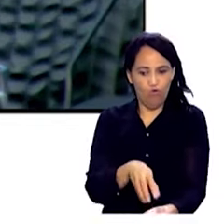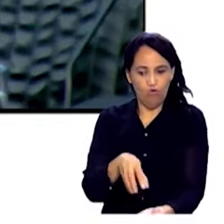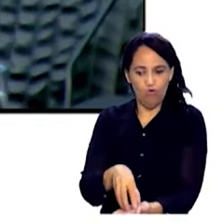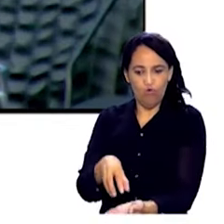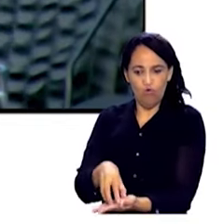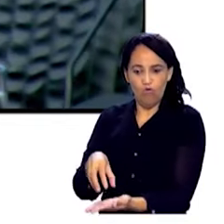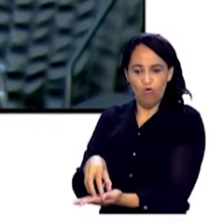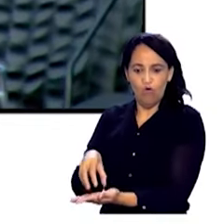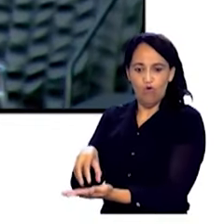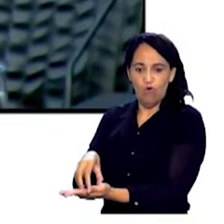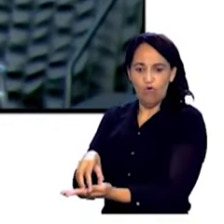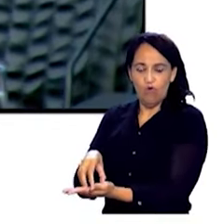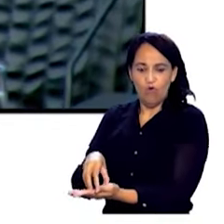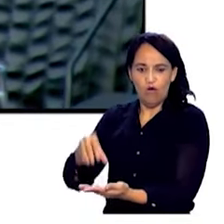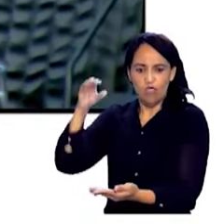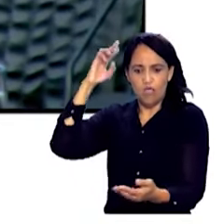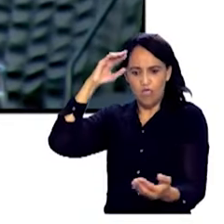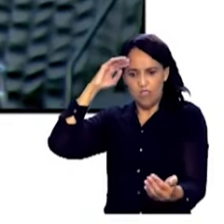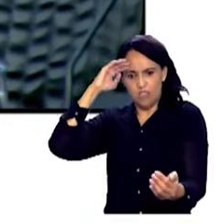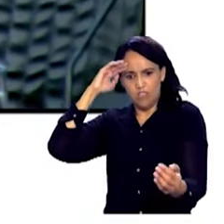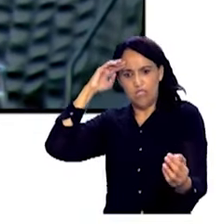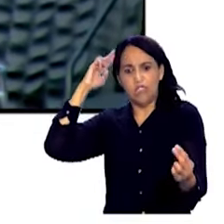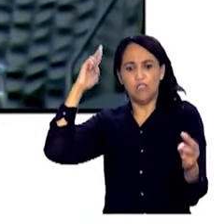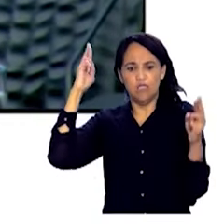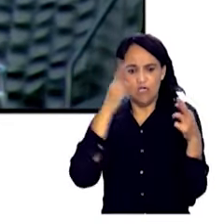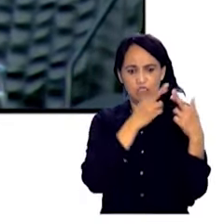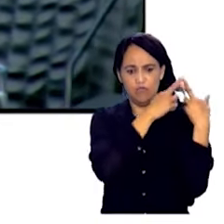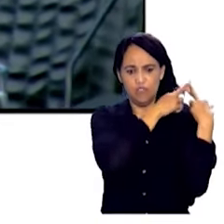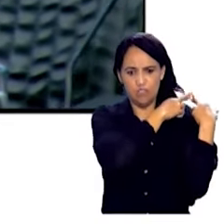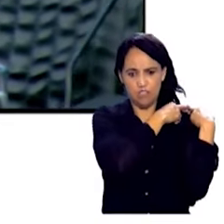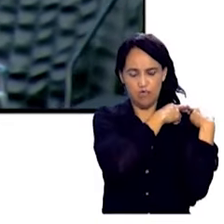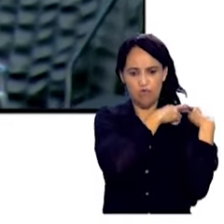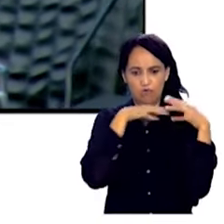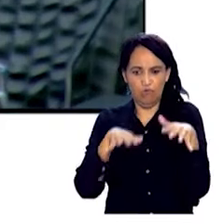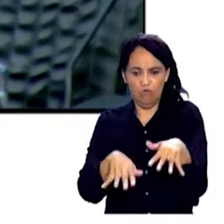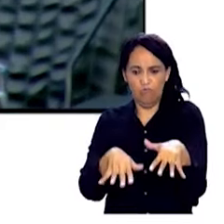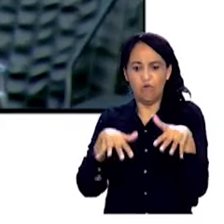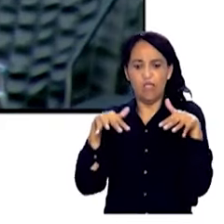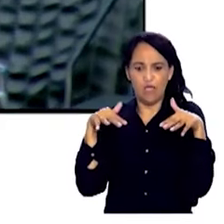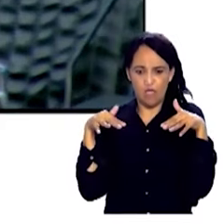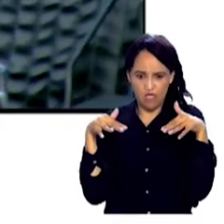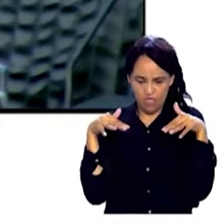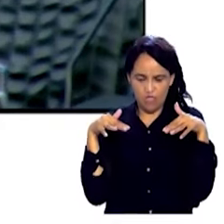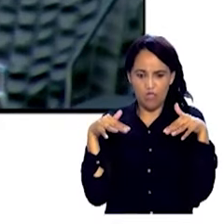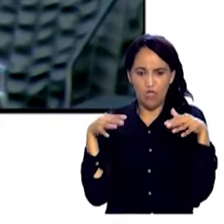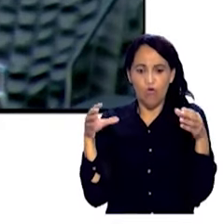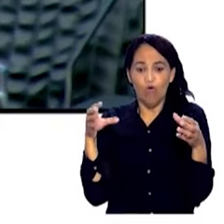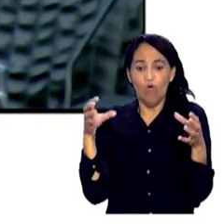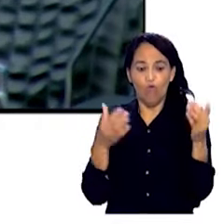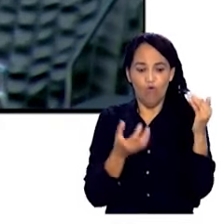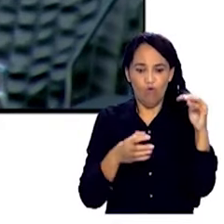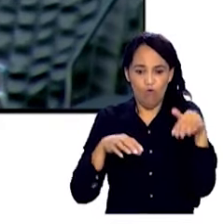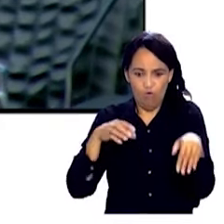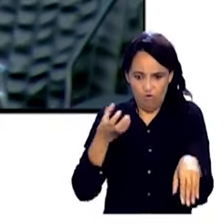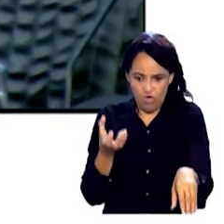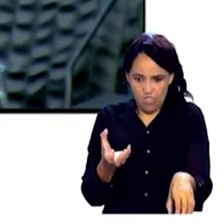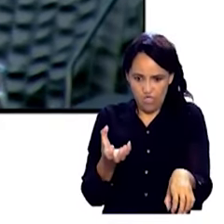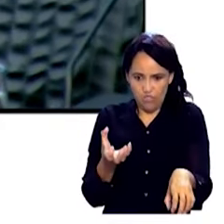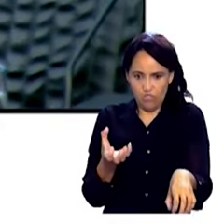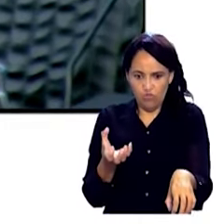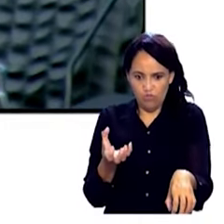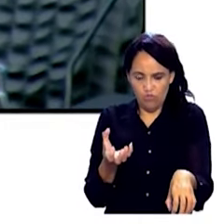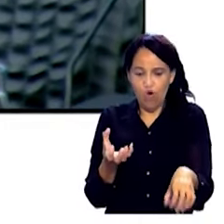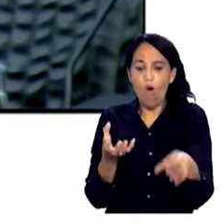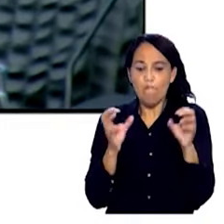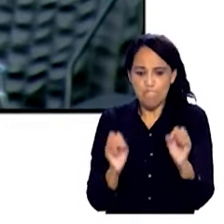it Wishes the Supreme Court is the Apex Court in the Federal judicial System like All Federal courts the